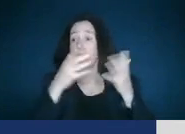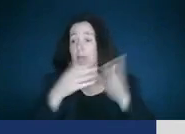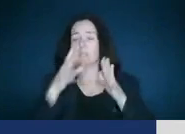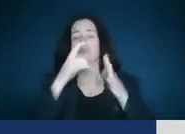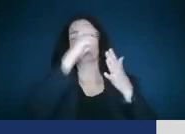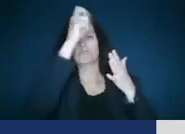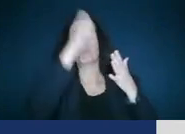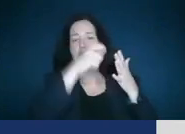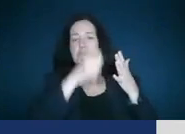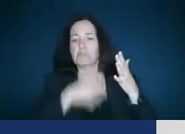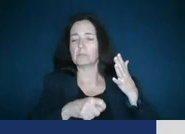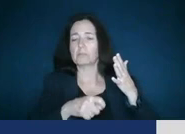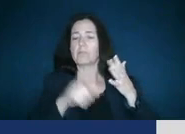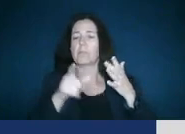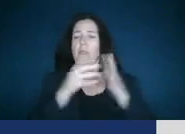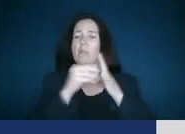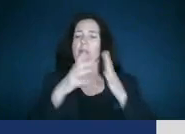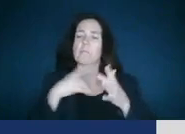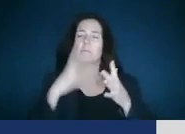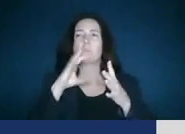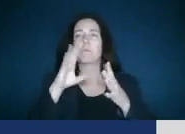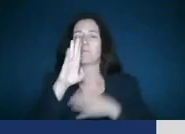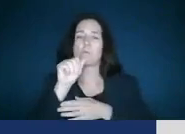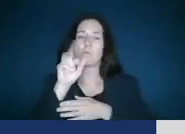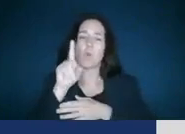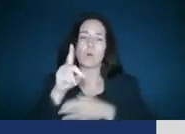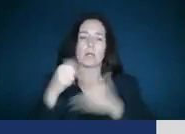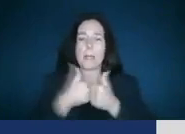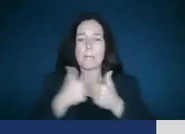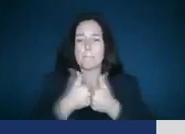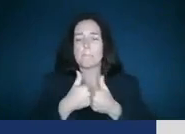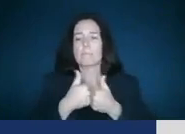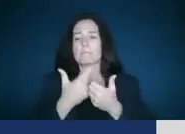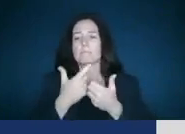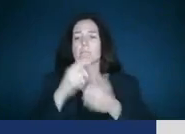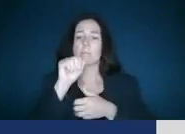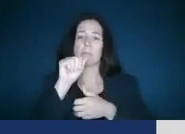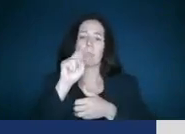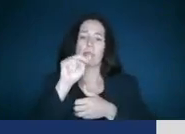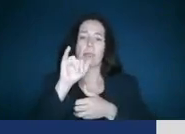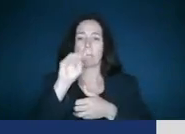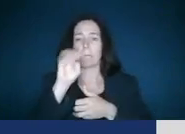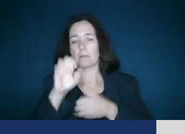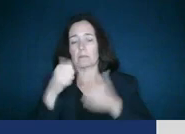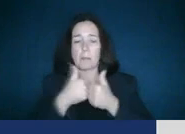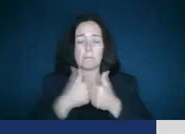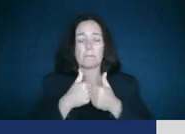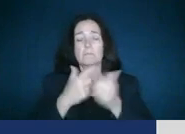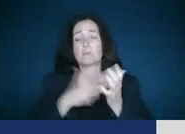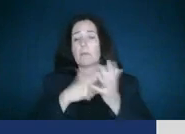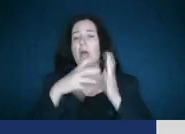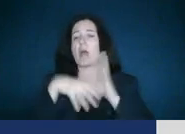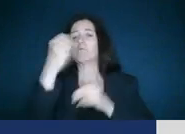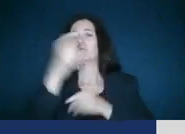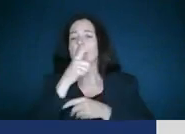The students enjoy a lot of board games, sometimes anime movies, sometimes we go out for